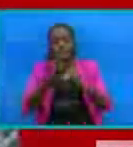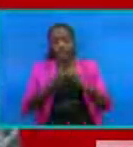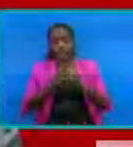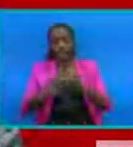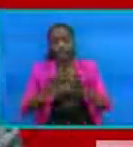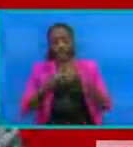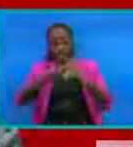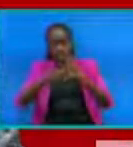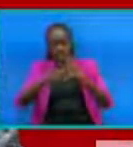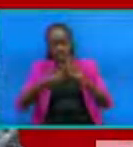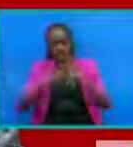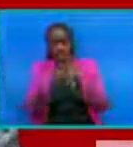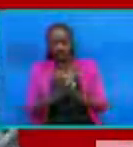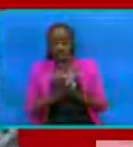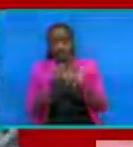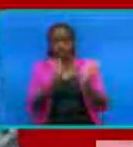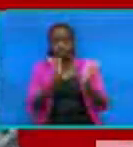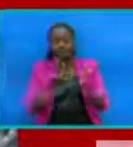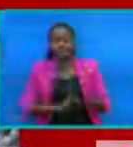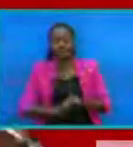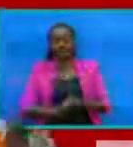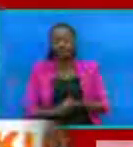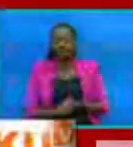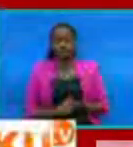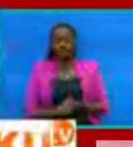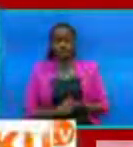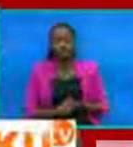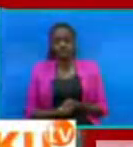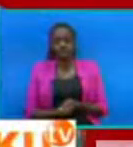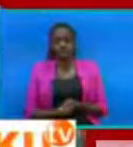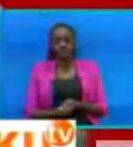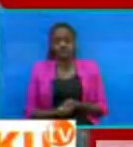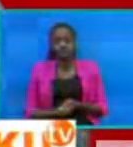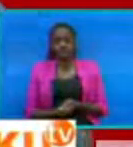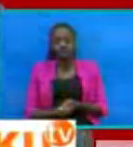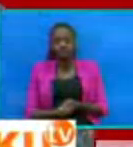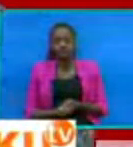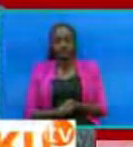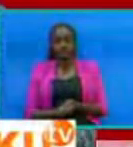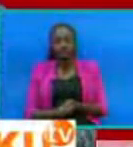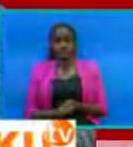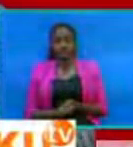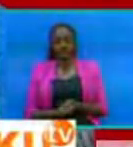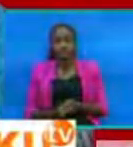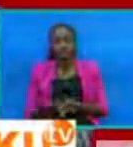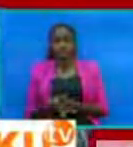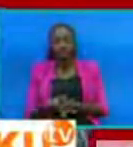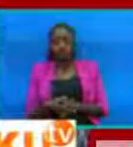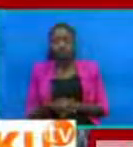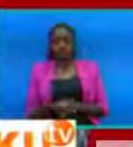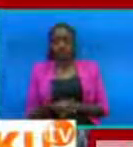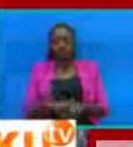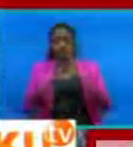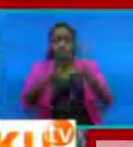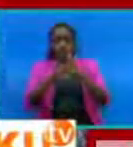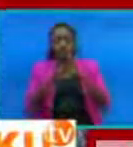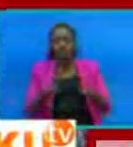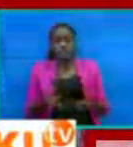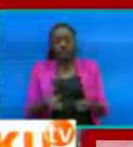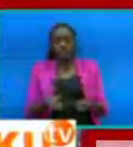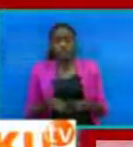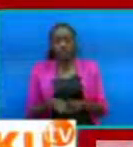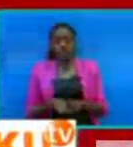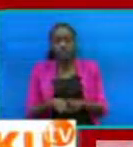officially start this ceremony. So we will pend the